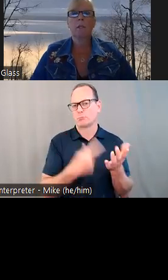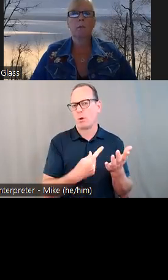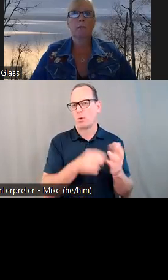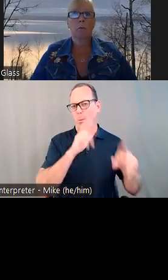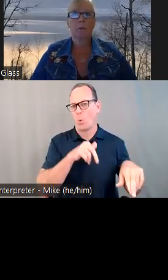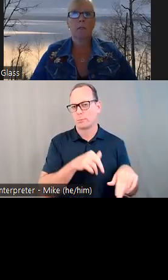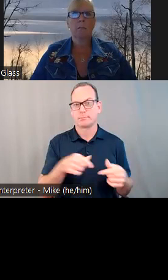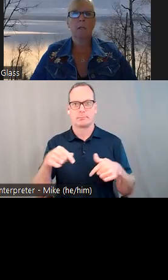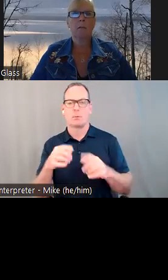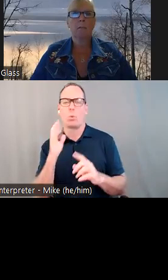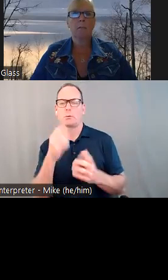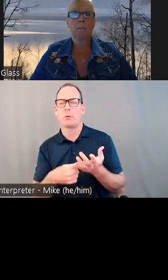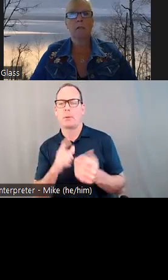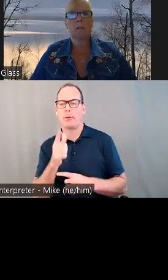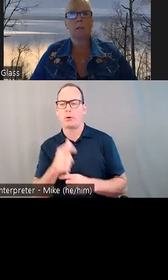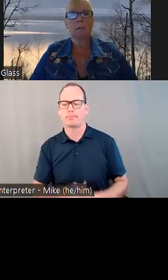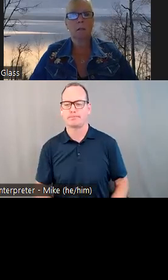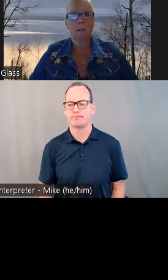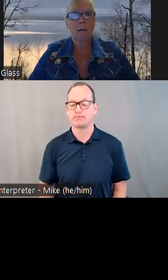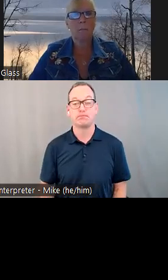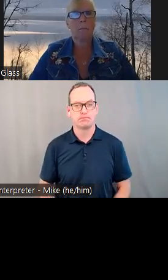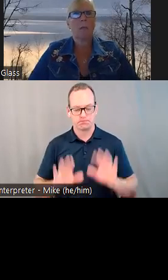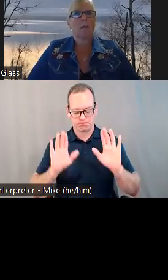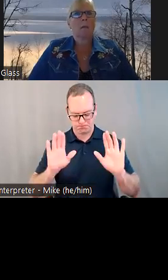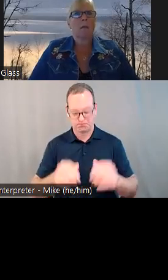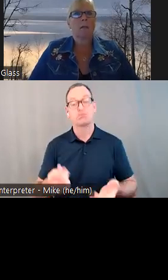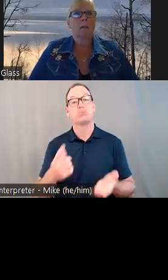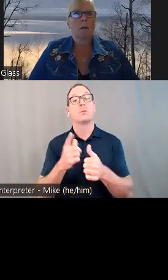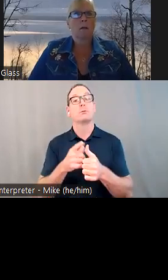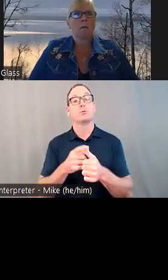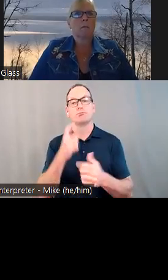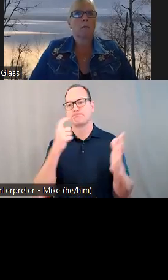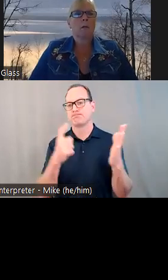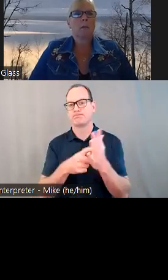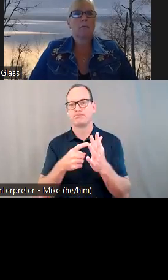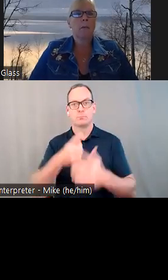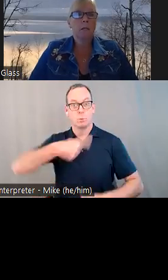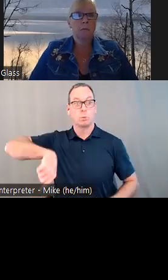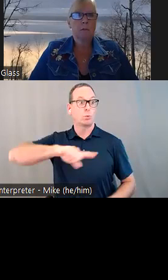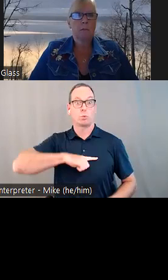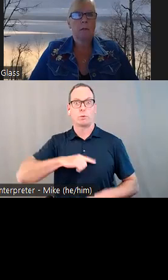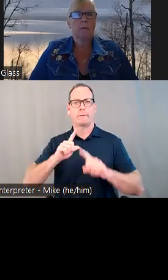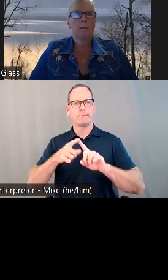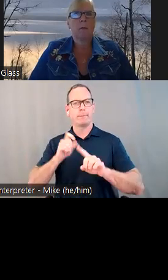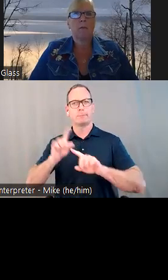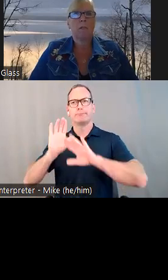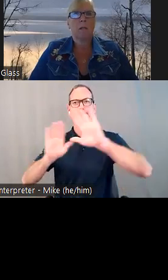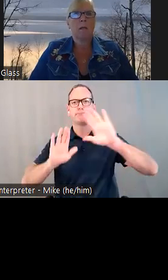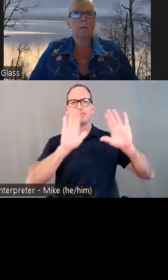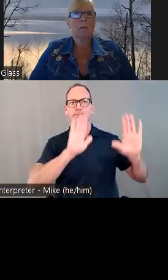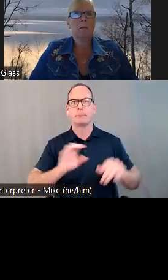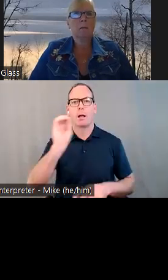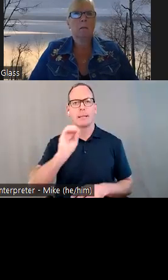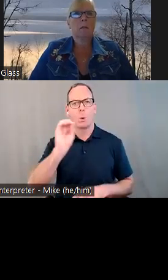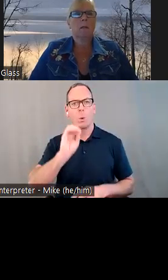First, I would, of course, like to begin by acknowledging that we are coming from many different parts of the province